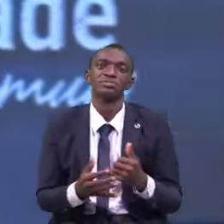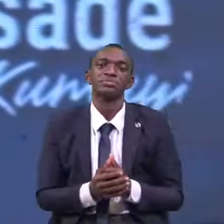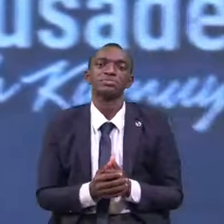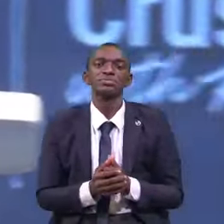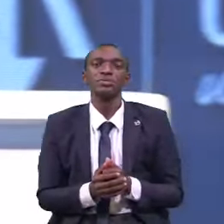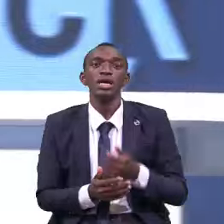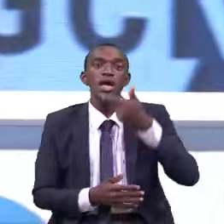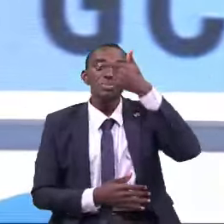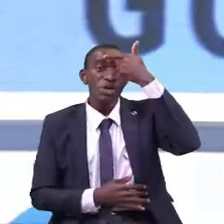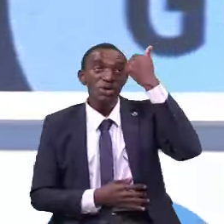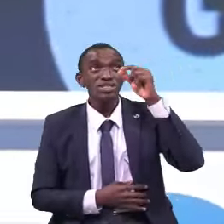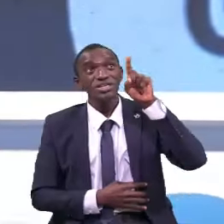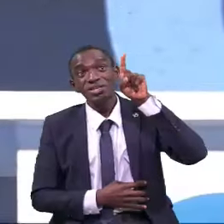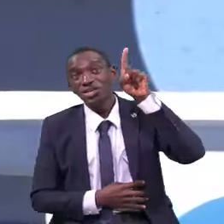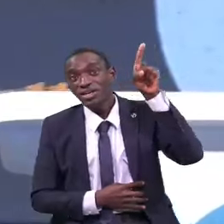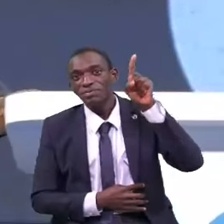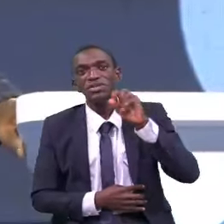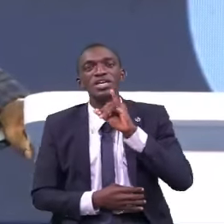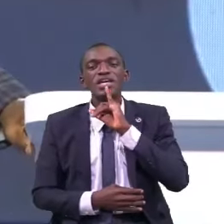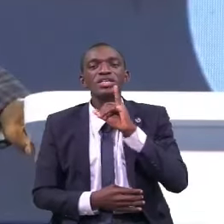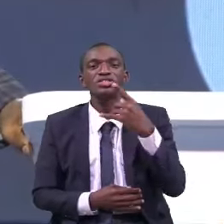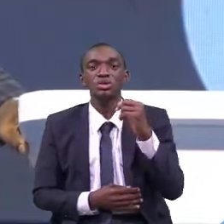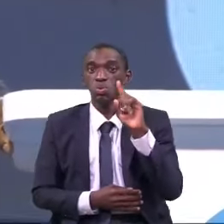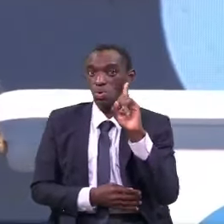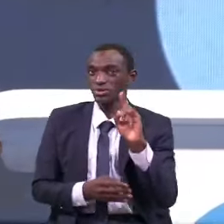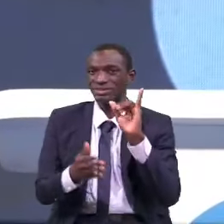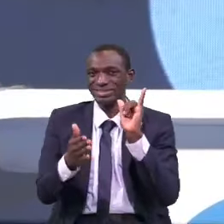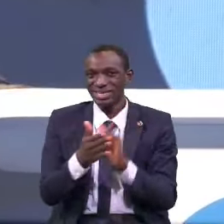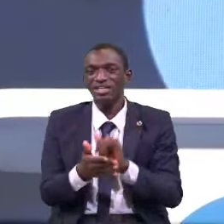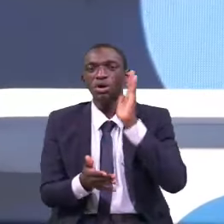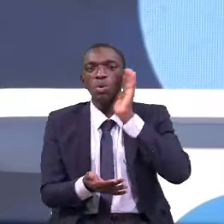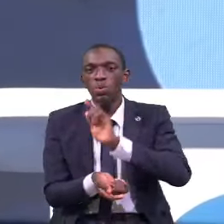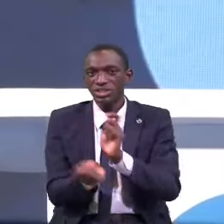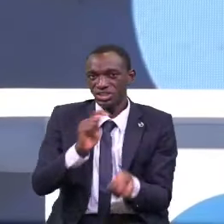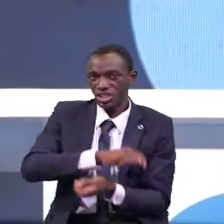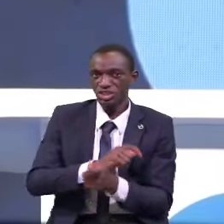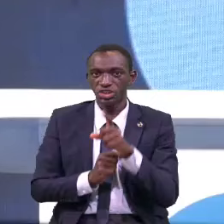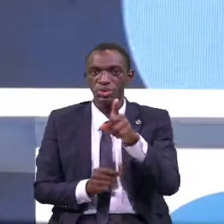Because he is the one that will change you, that can change you.